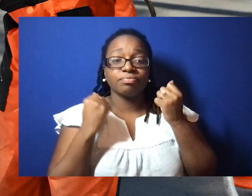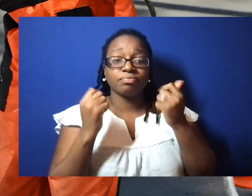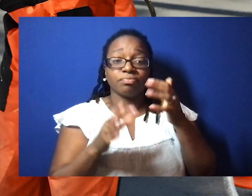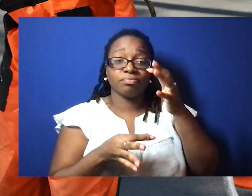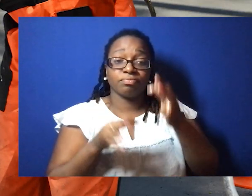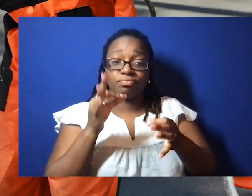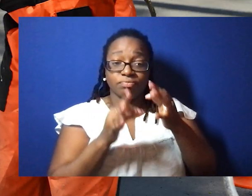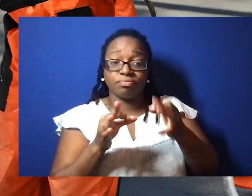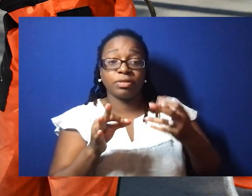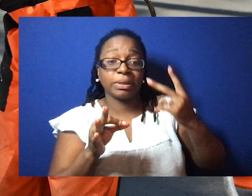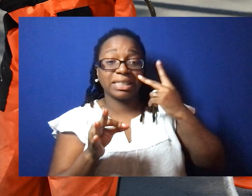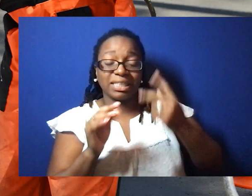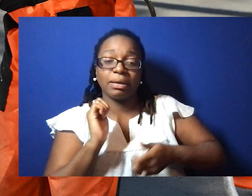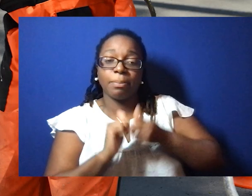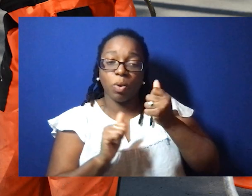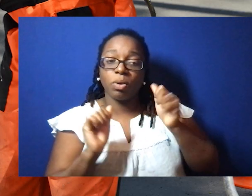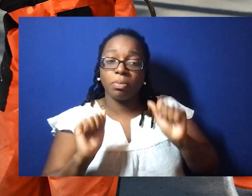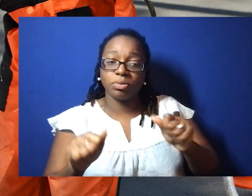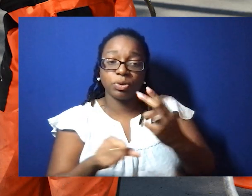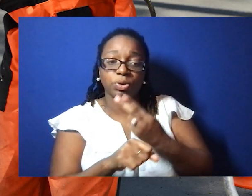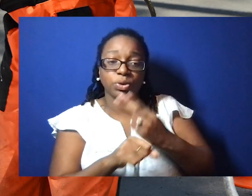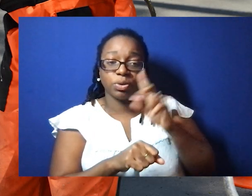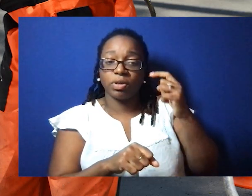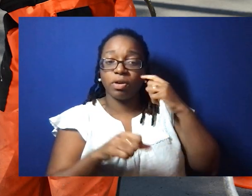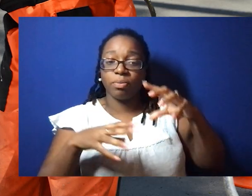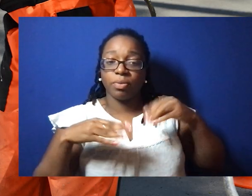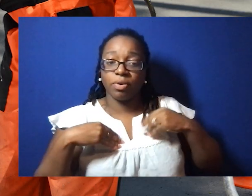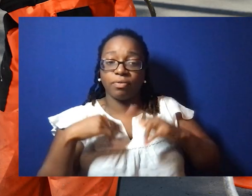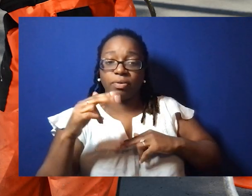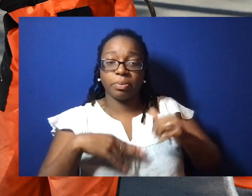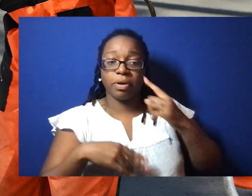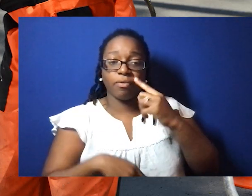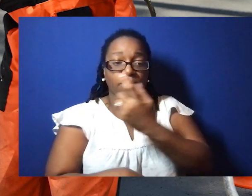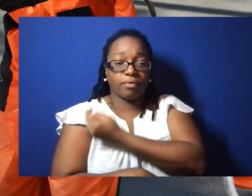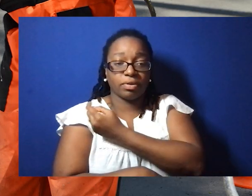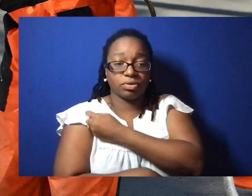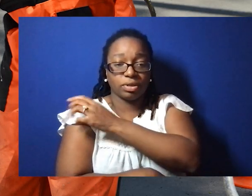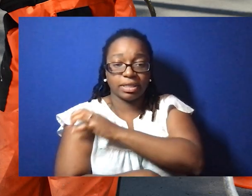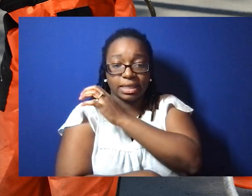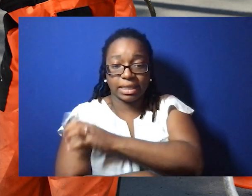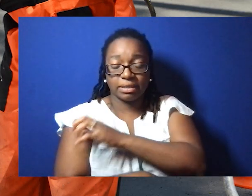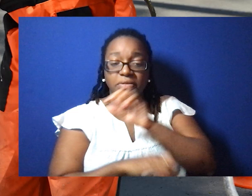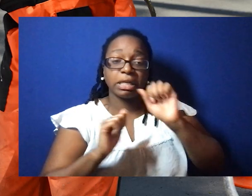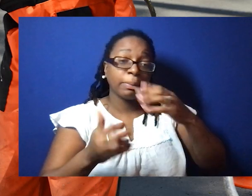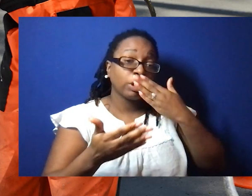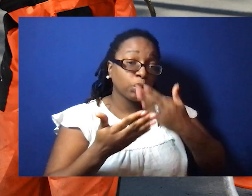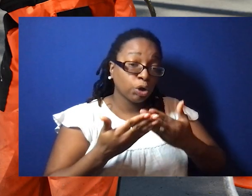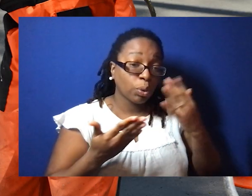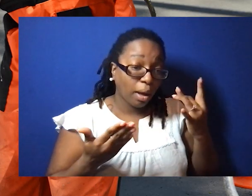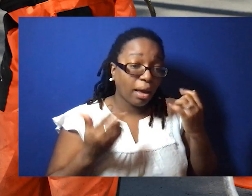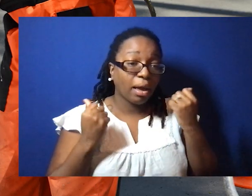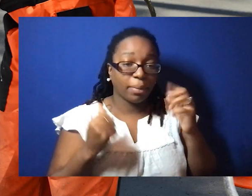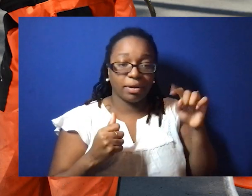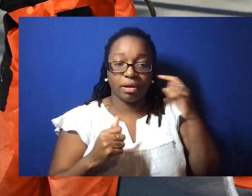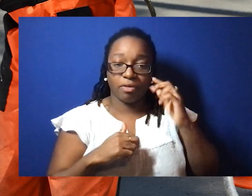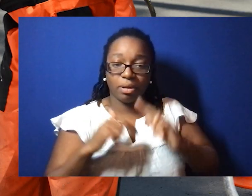Many jurisdictions find it most convenient to use government-owned facilities to host a vaccination clinic. This can be a good thing because